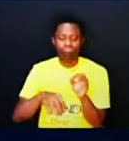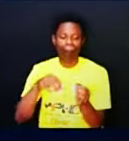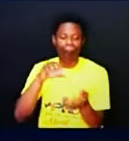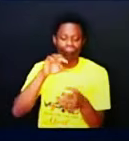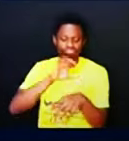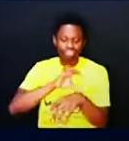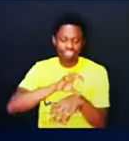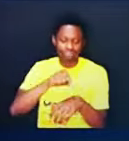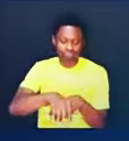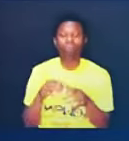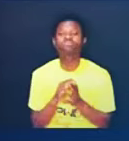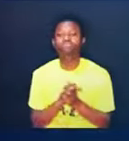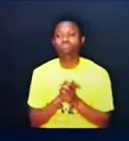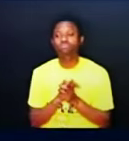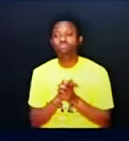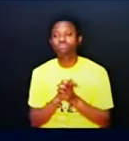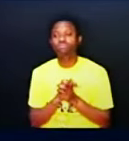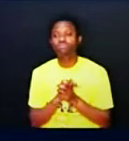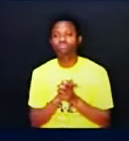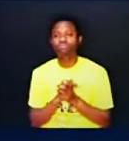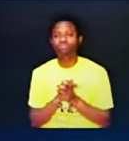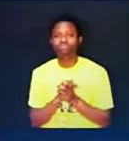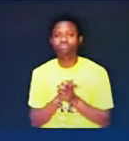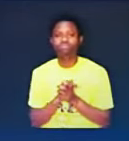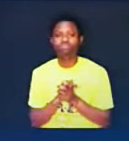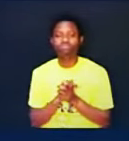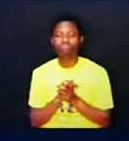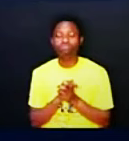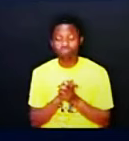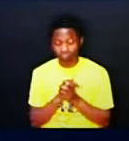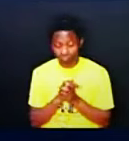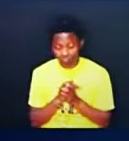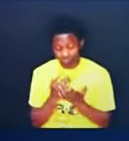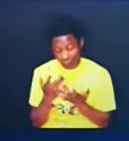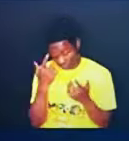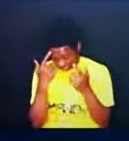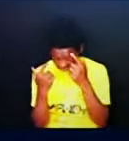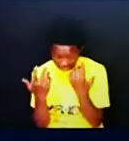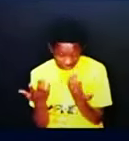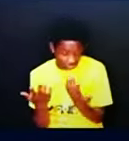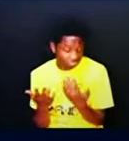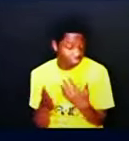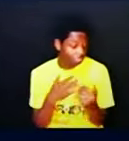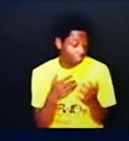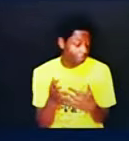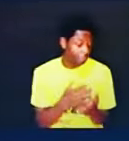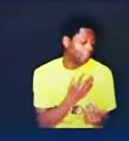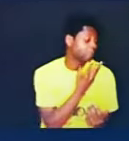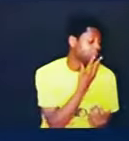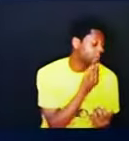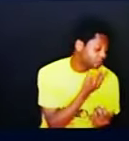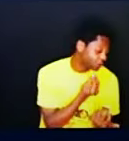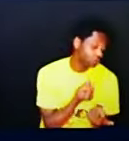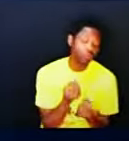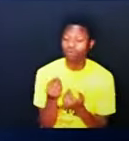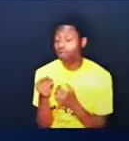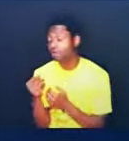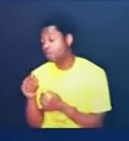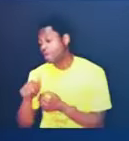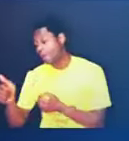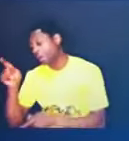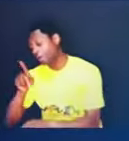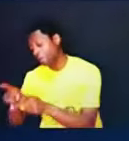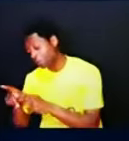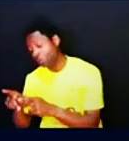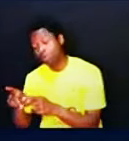mono tweti echa e huni mfaso biyo. San say, so ye you the new, say, oh ye, Heleni, and a mamma